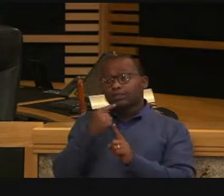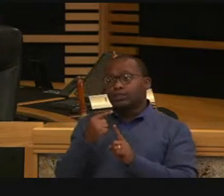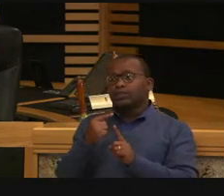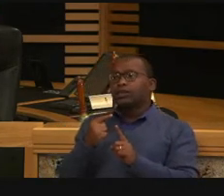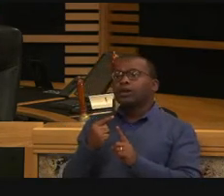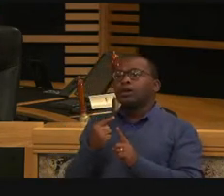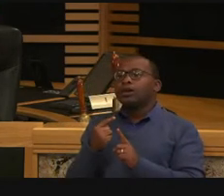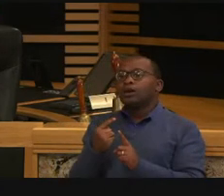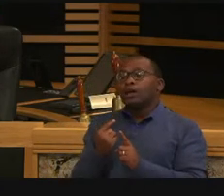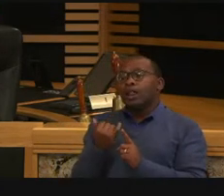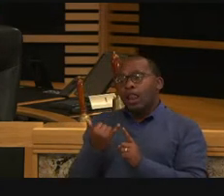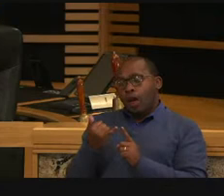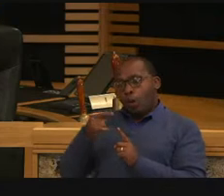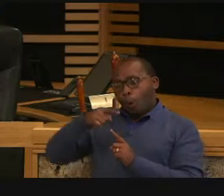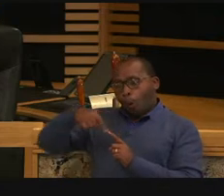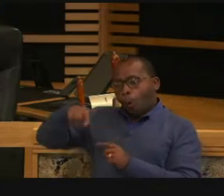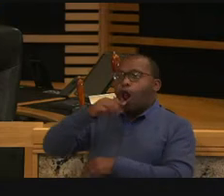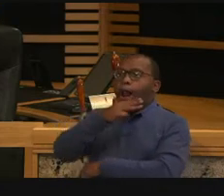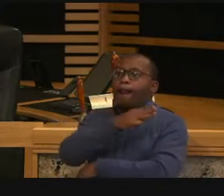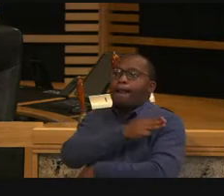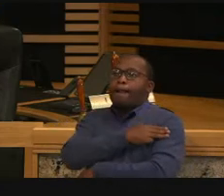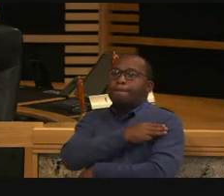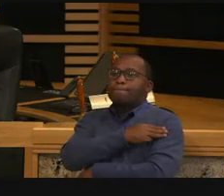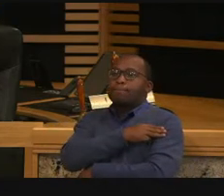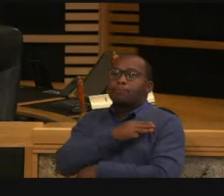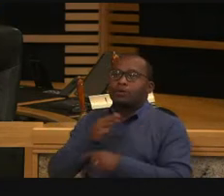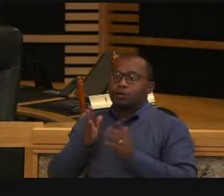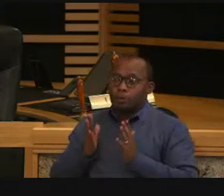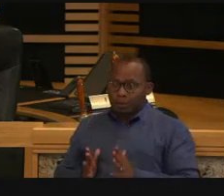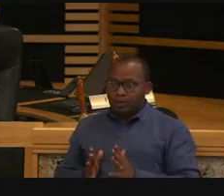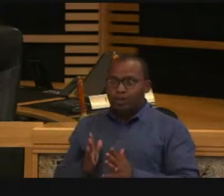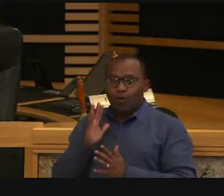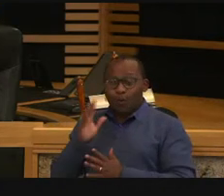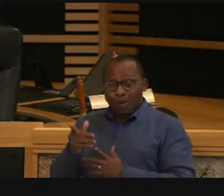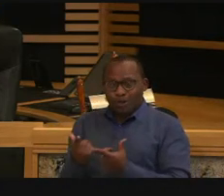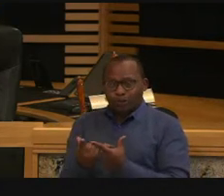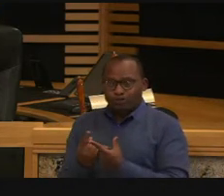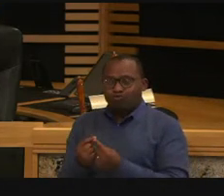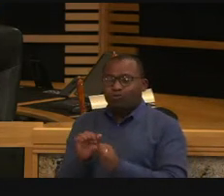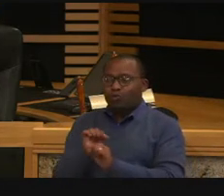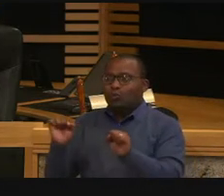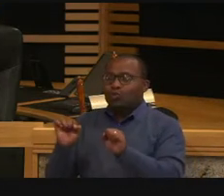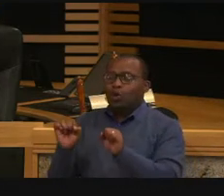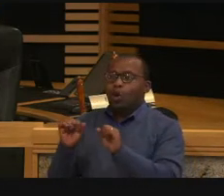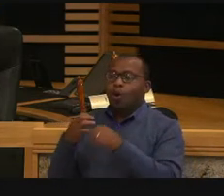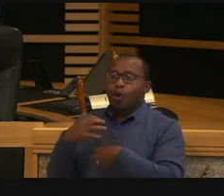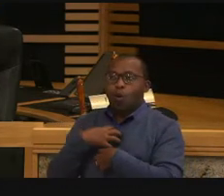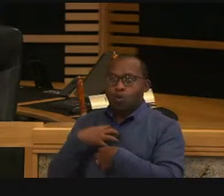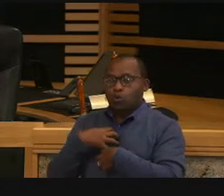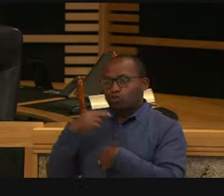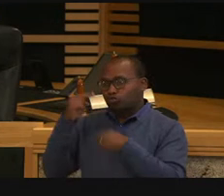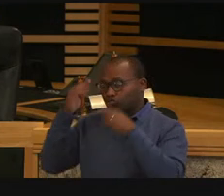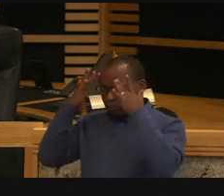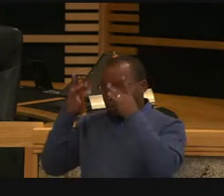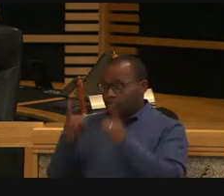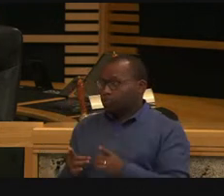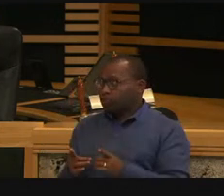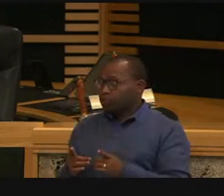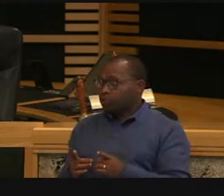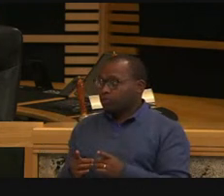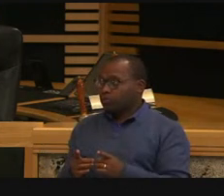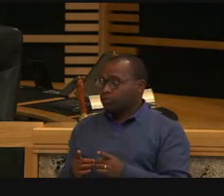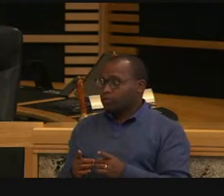execute proper decision and discipline where it is necessary. I like that we too